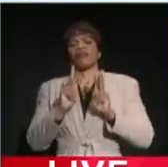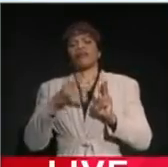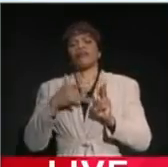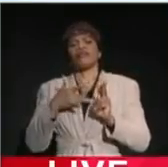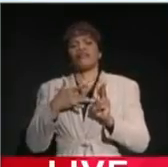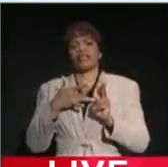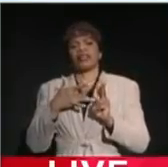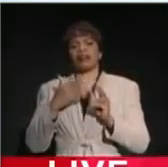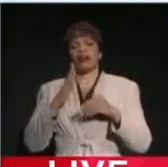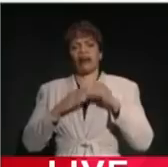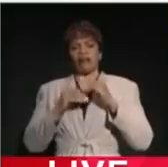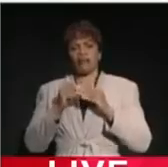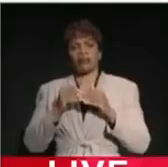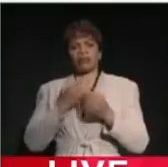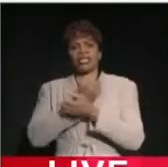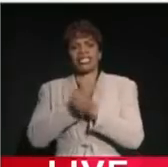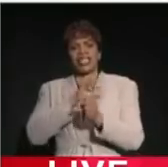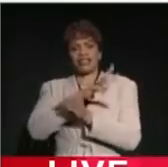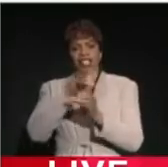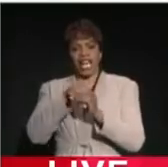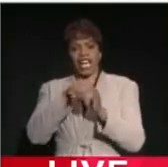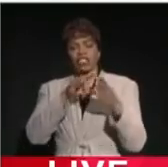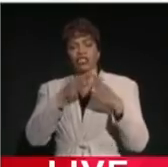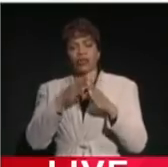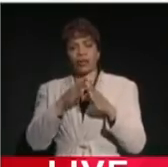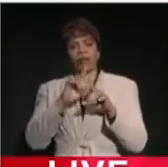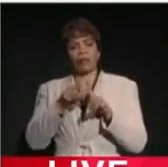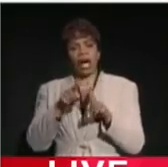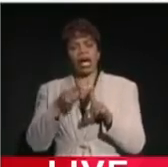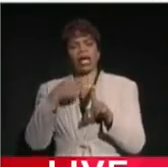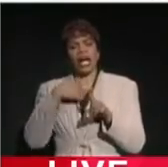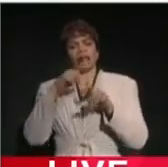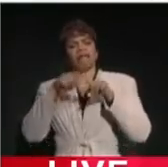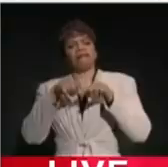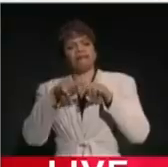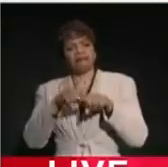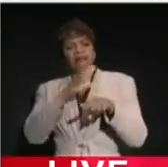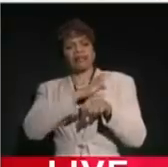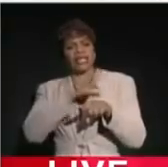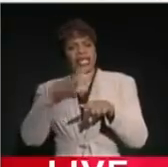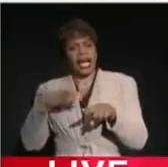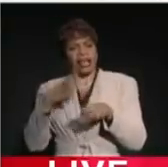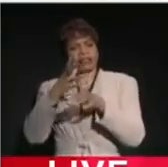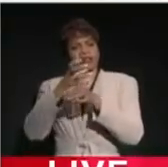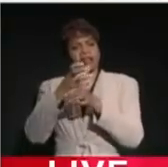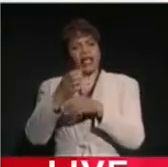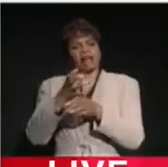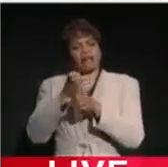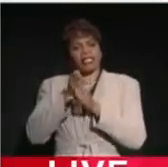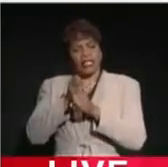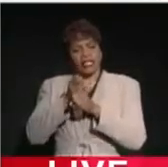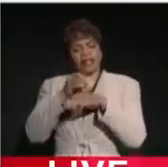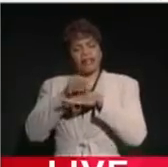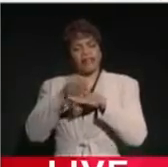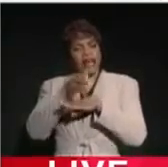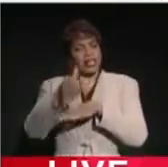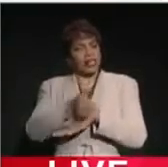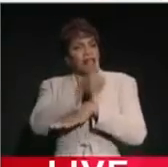I believe, and I'm not a lawyer, but I'm relying on counsel and advice I've gotten from others as it relates to this